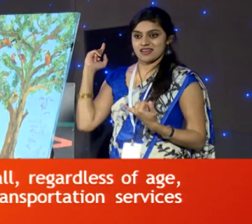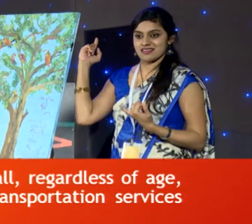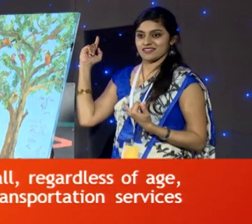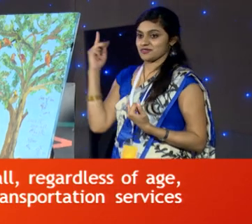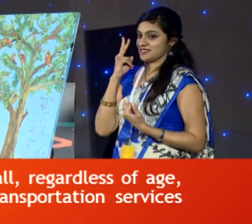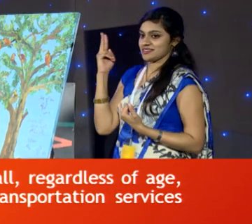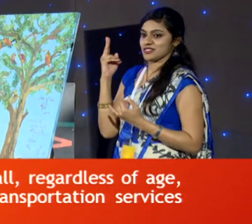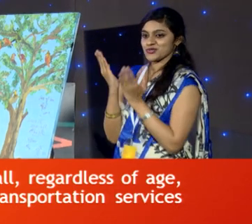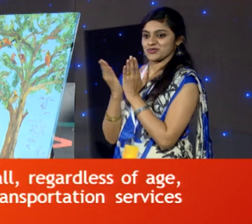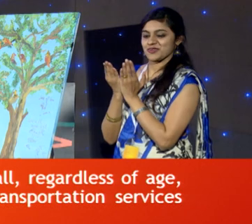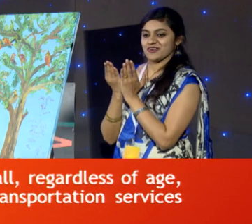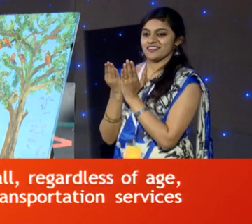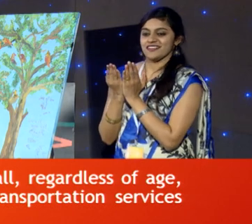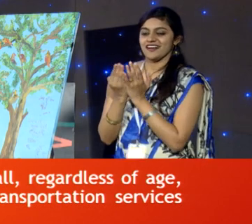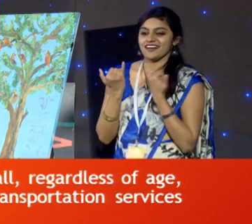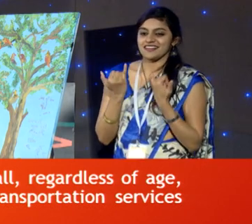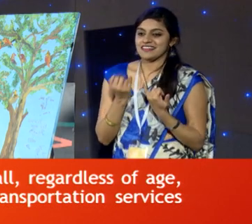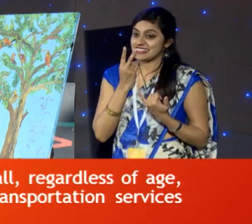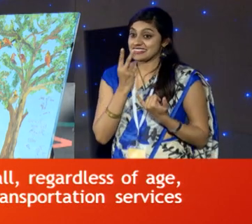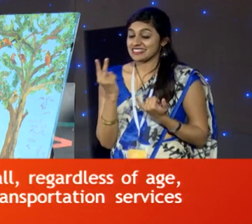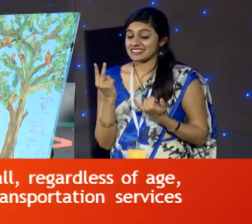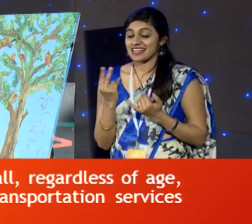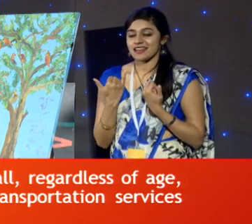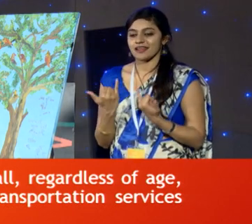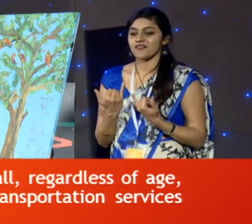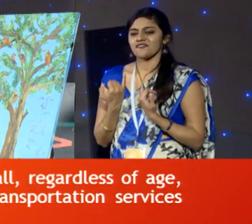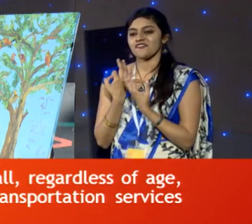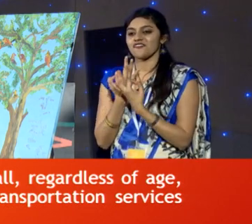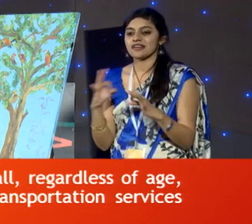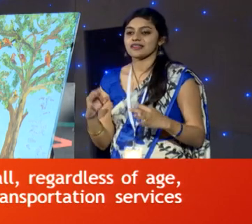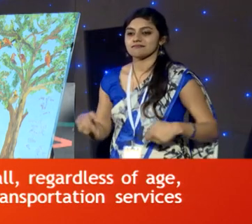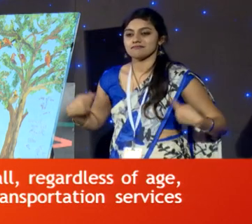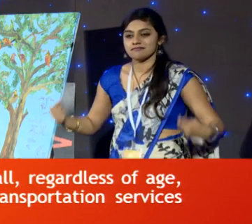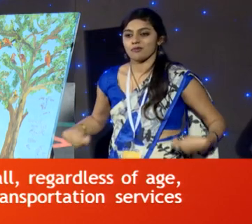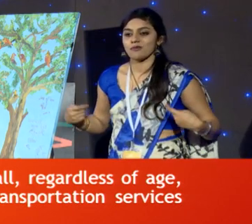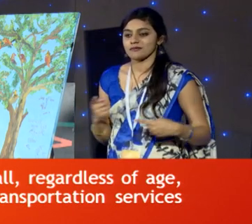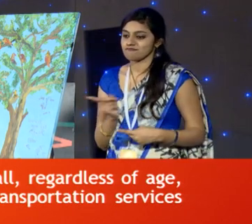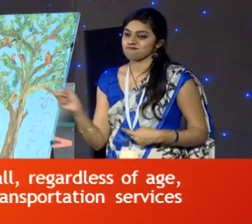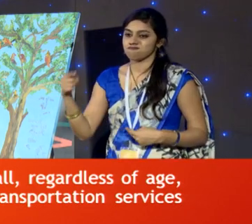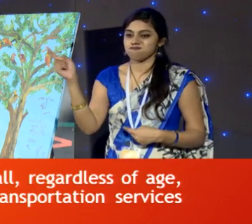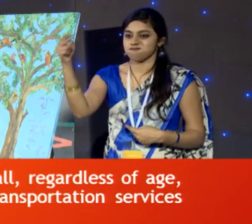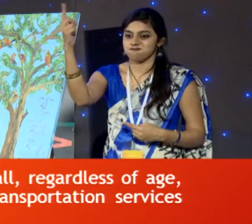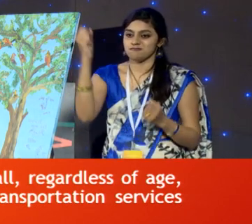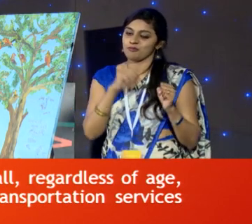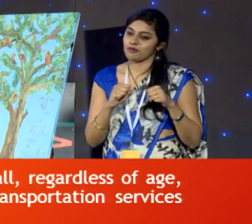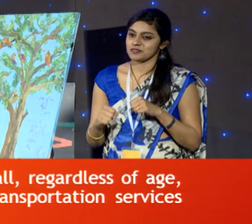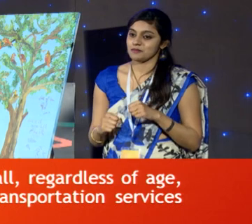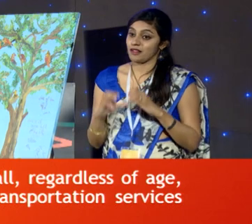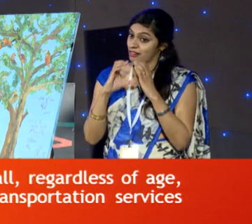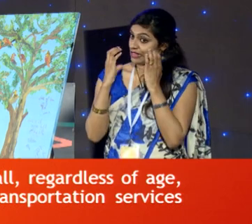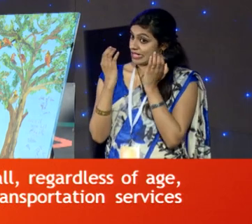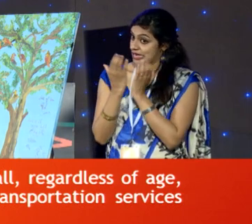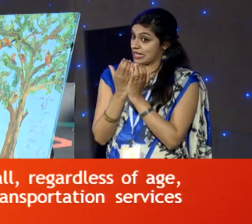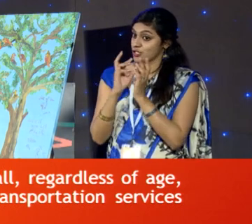accessible environment in school, accessibility in classrooms with customized